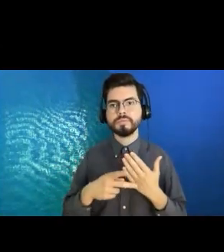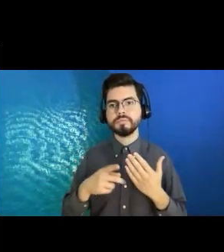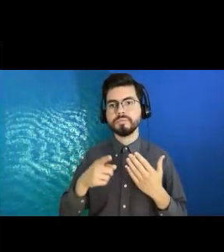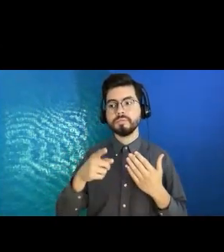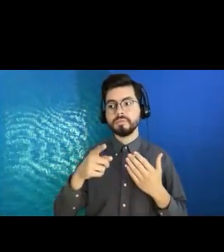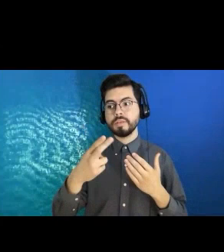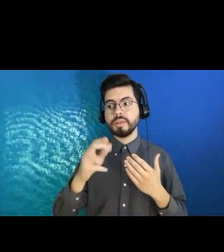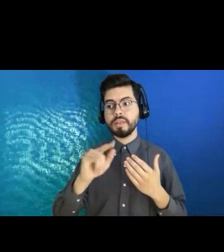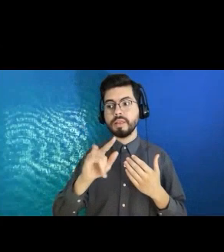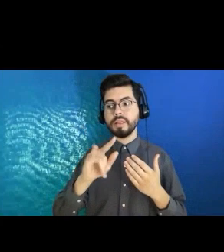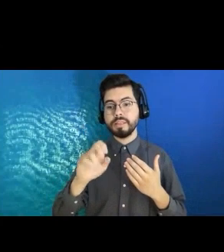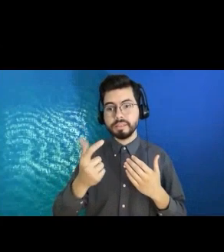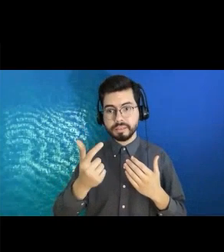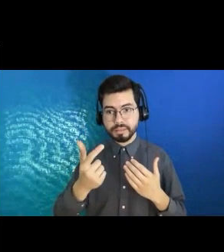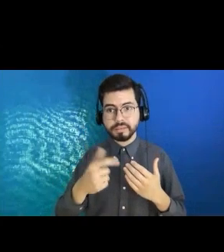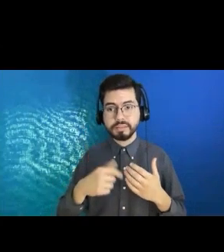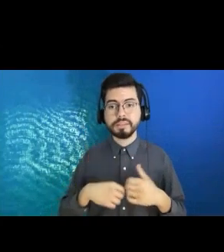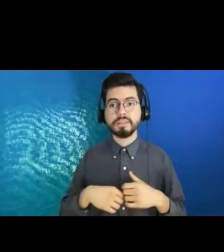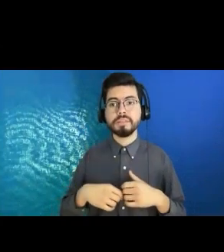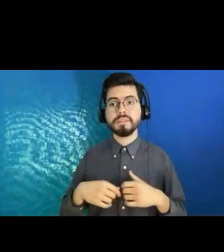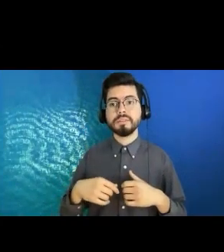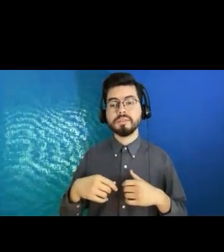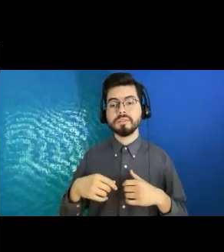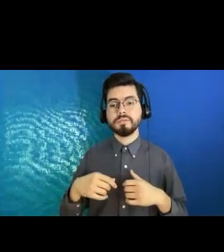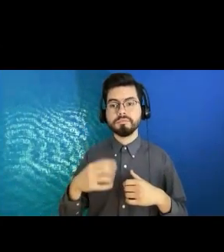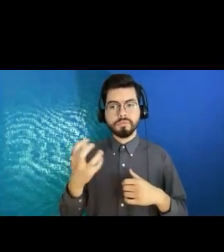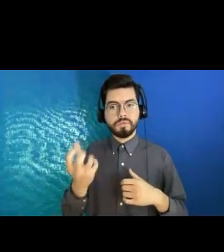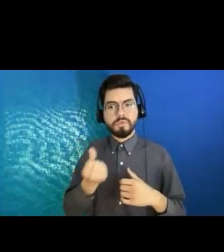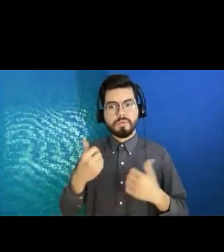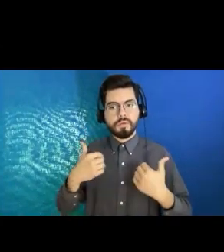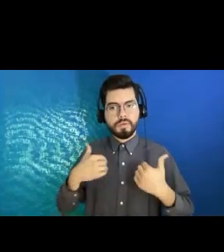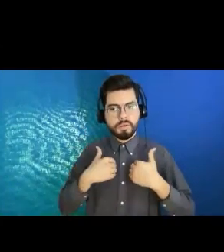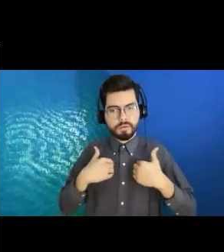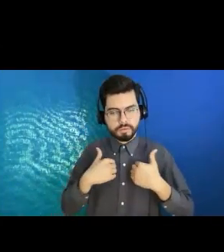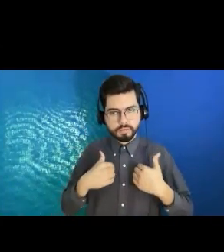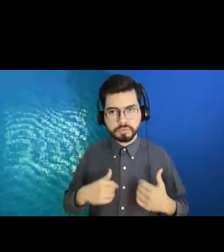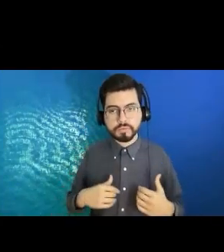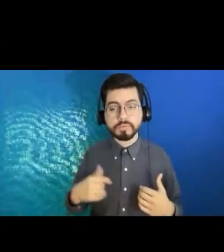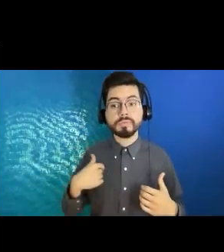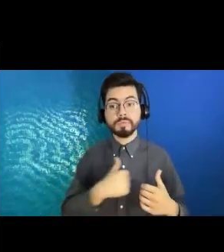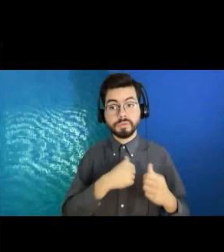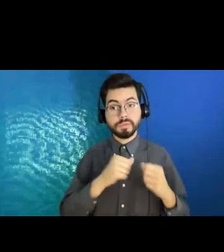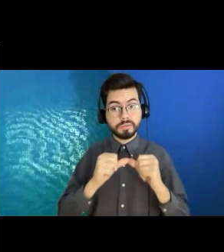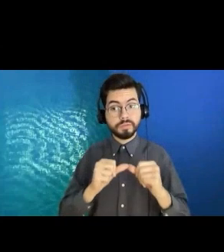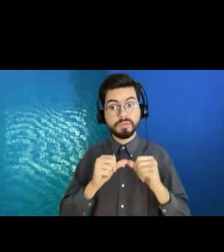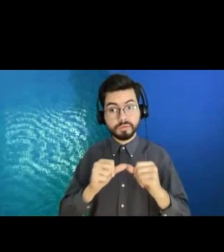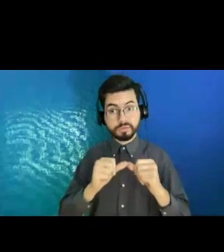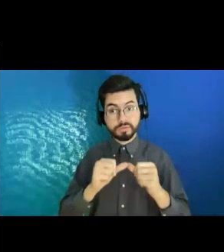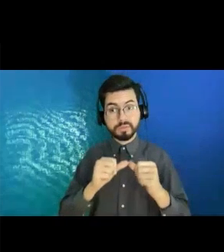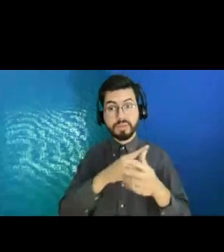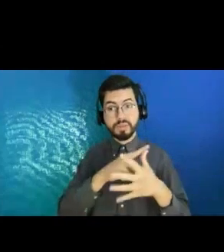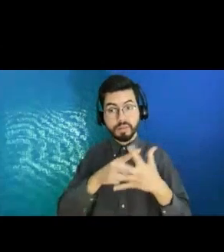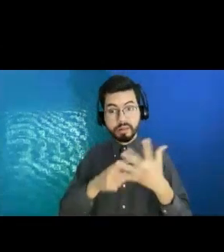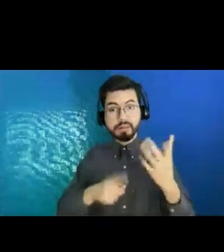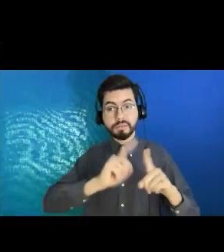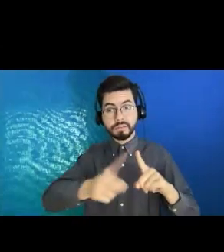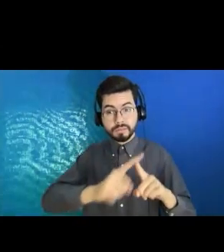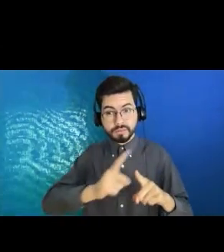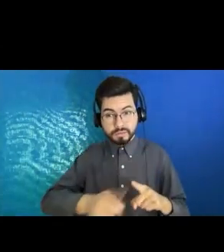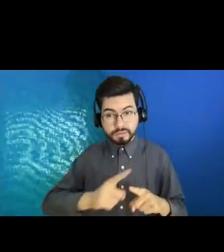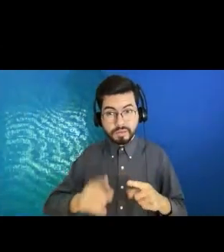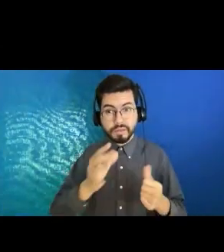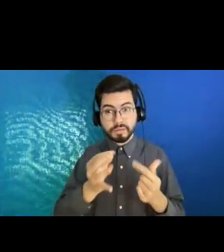hazing, holding animals. We're going to continue to do that under all of the alternatives because it's necessary